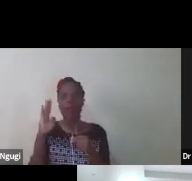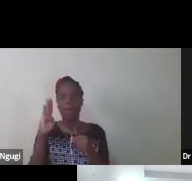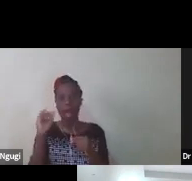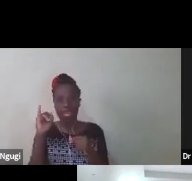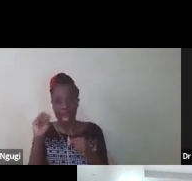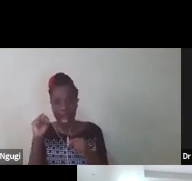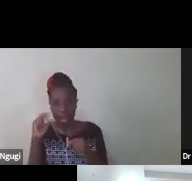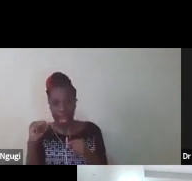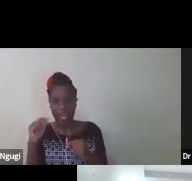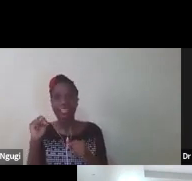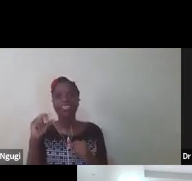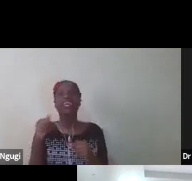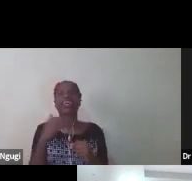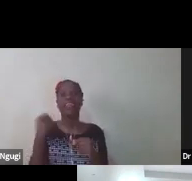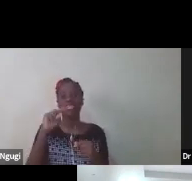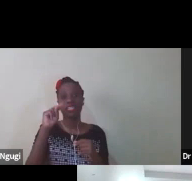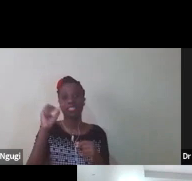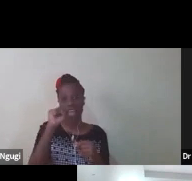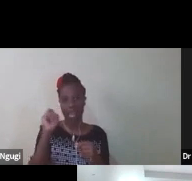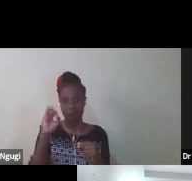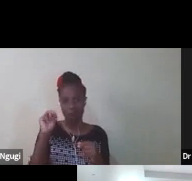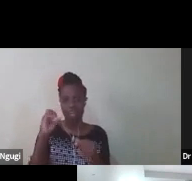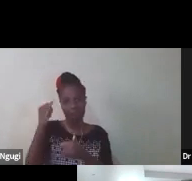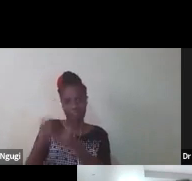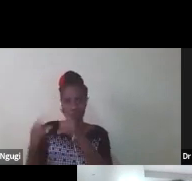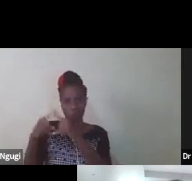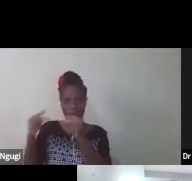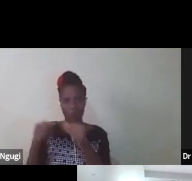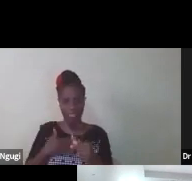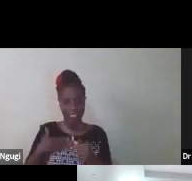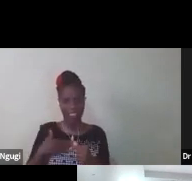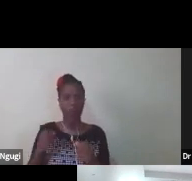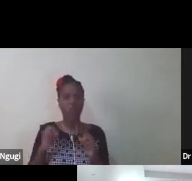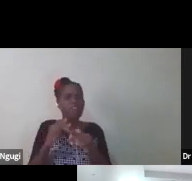Dr. Njuguna. Just a quick closing remark as we wind up this conversation. Thank you.